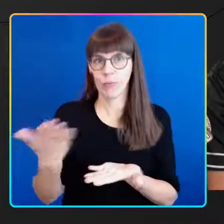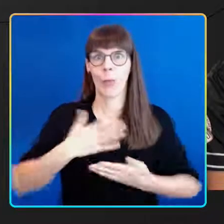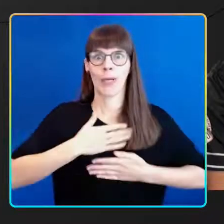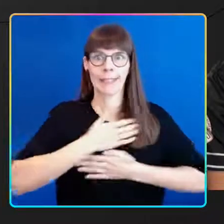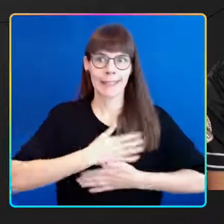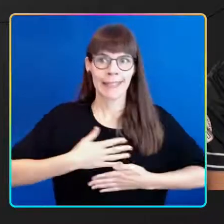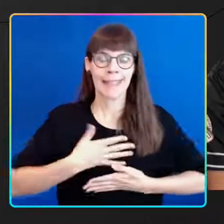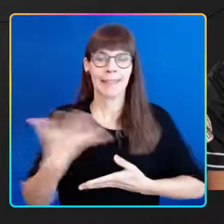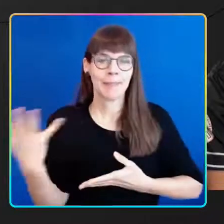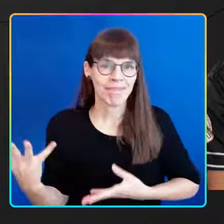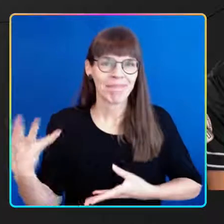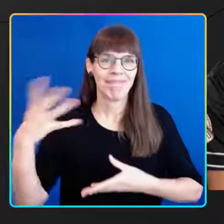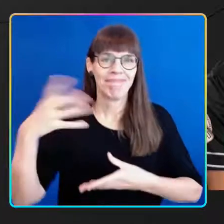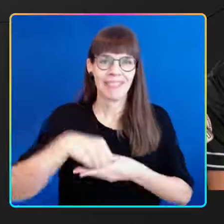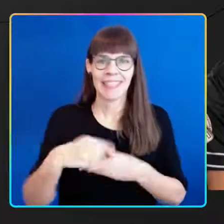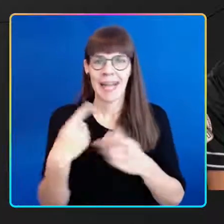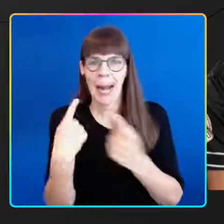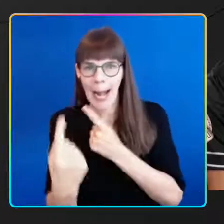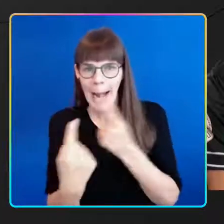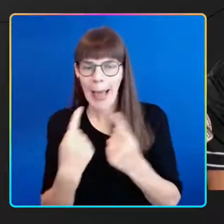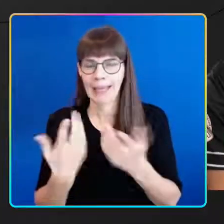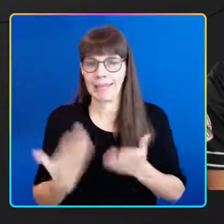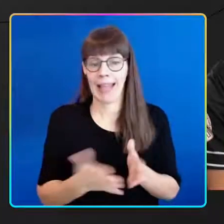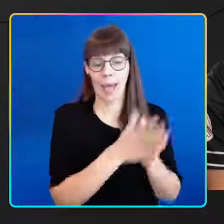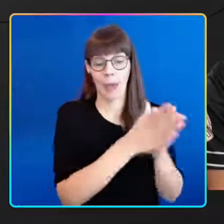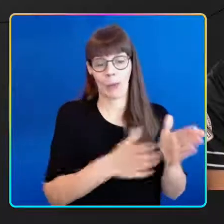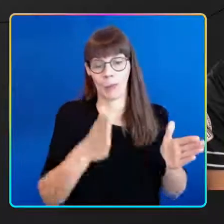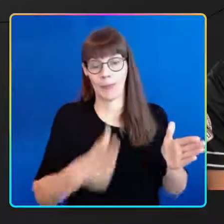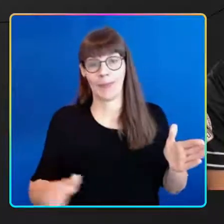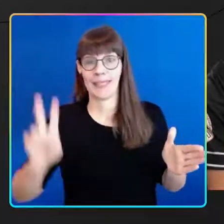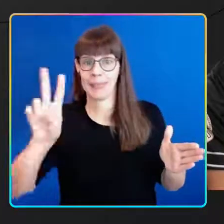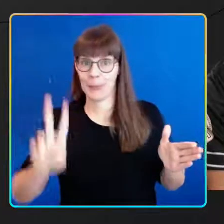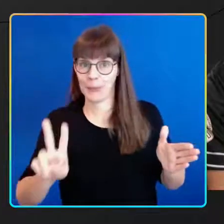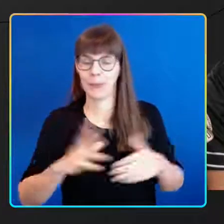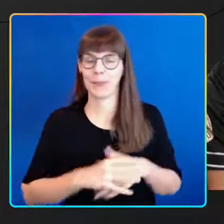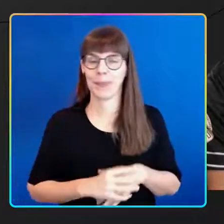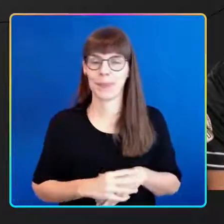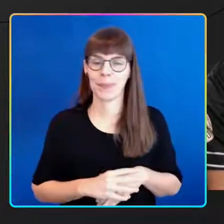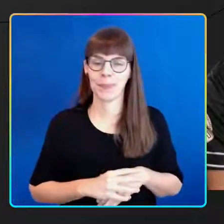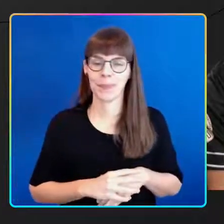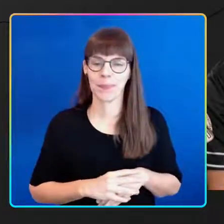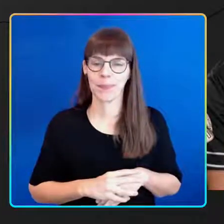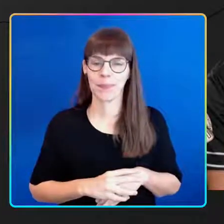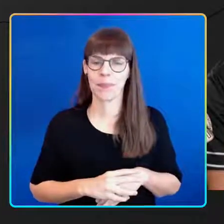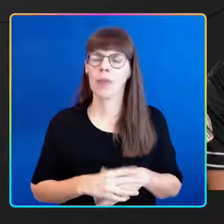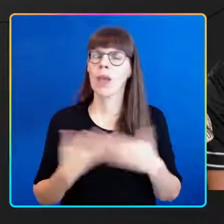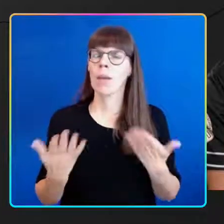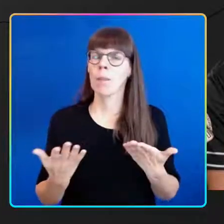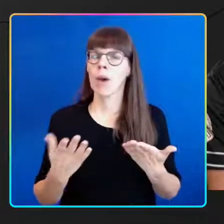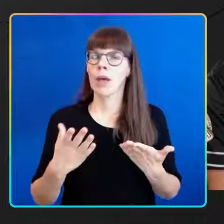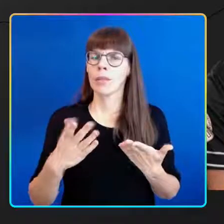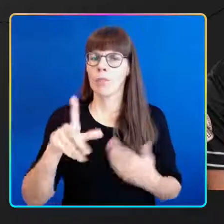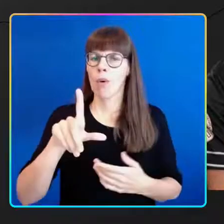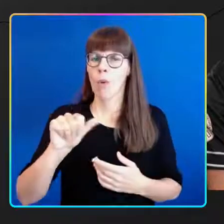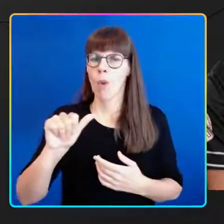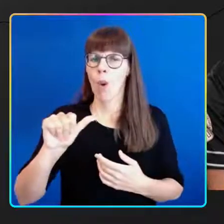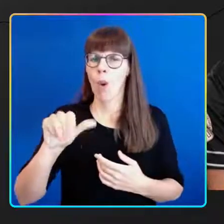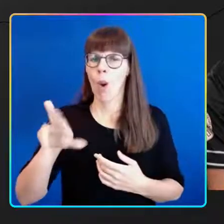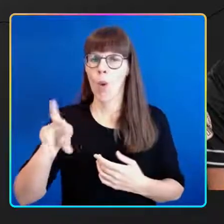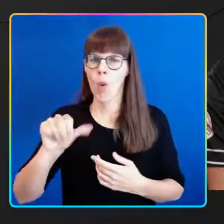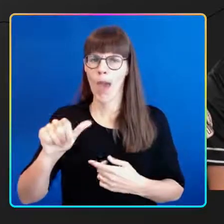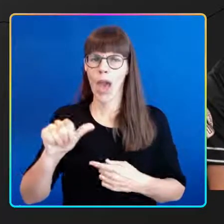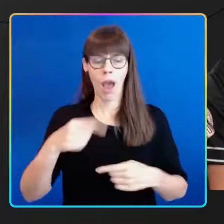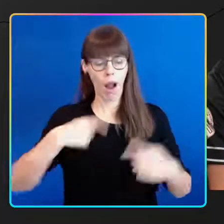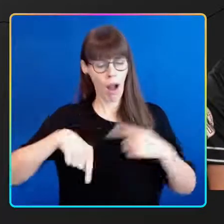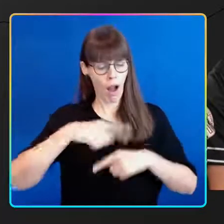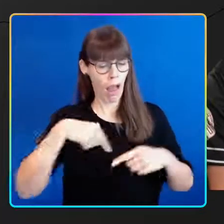join us in our Season 2 episodes. But Laura, this is not about how we've had a conversation to get you here. This is all